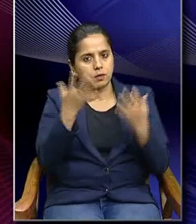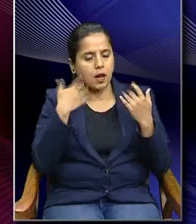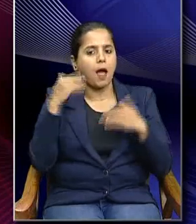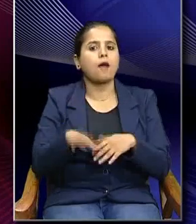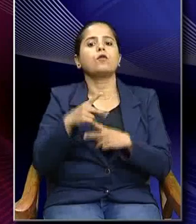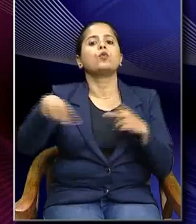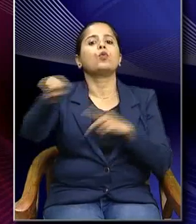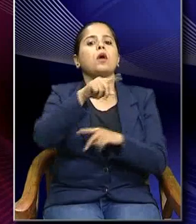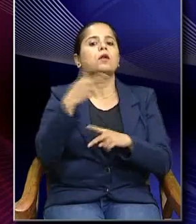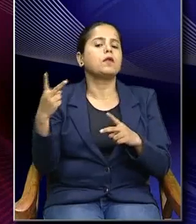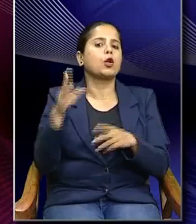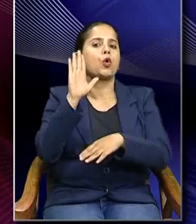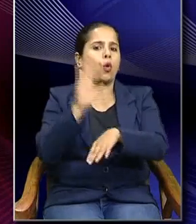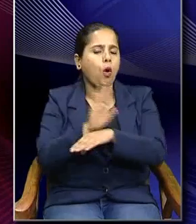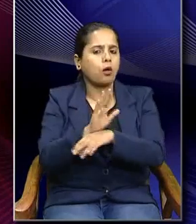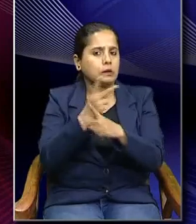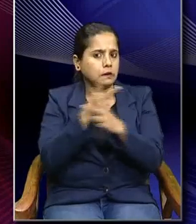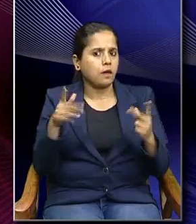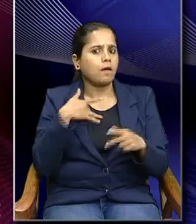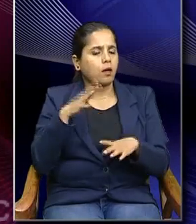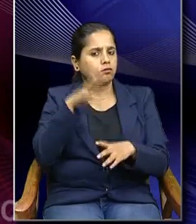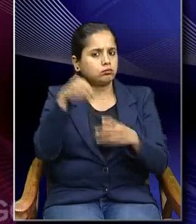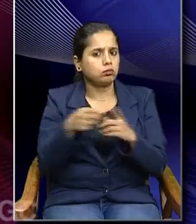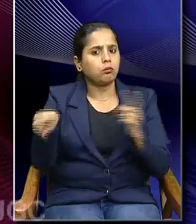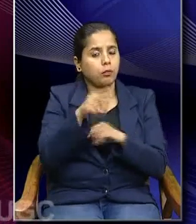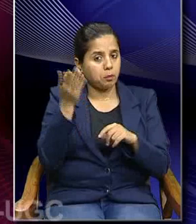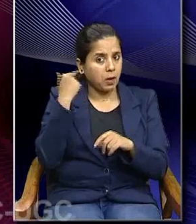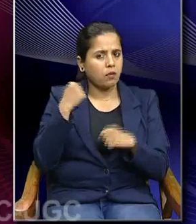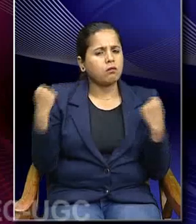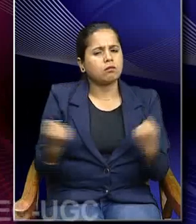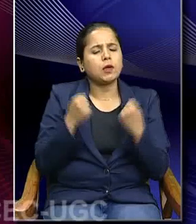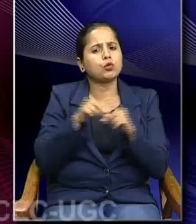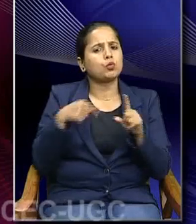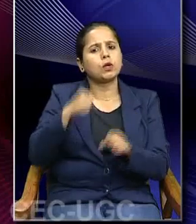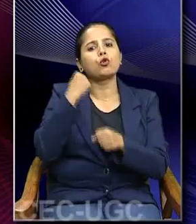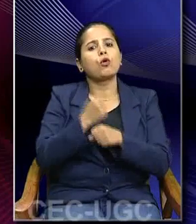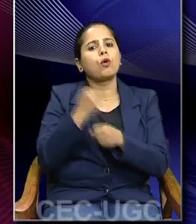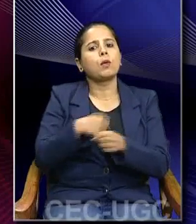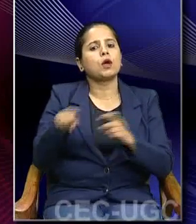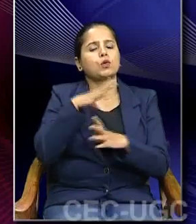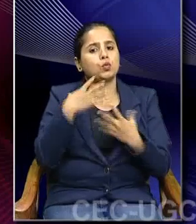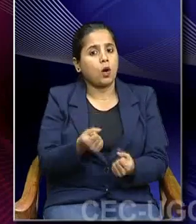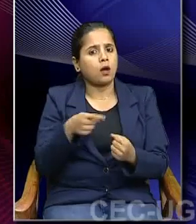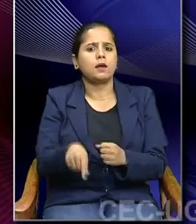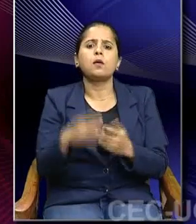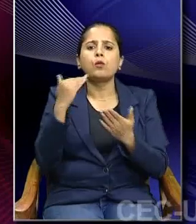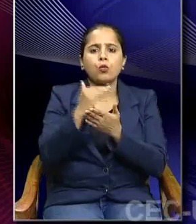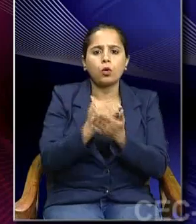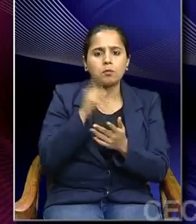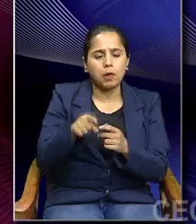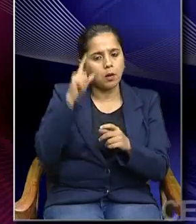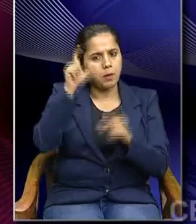Congress, and then there were efforts made by this government to ensure that there were programs to curb